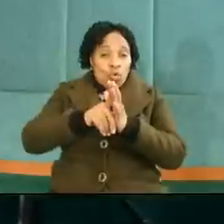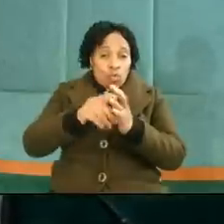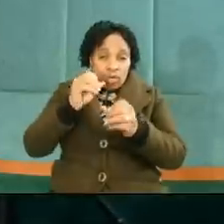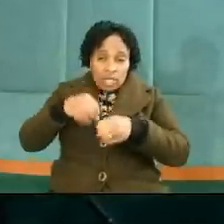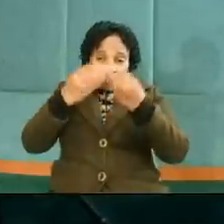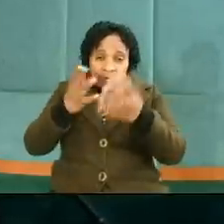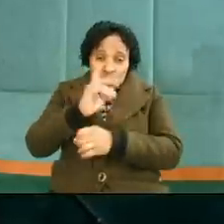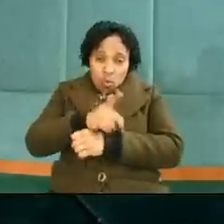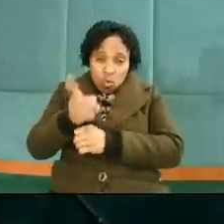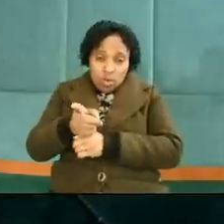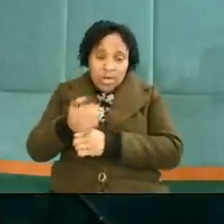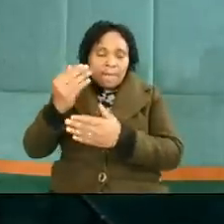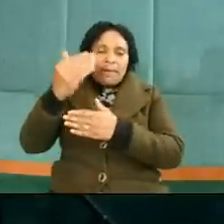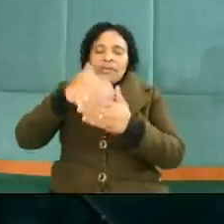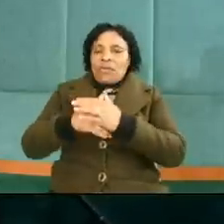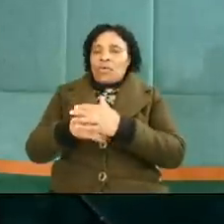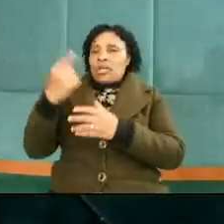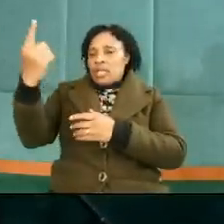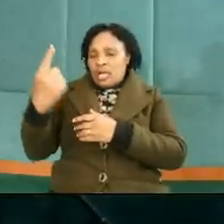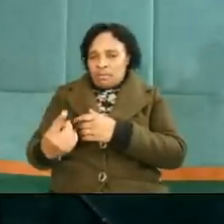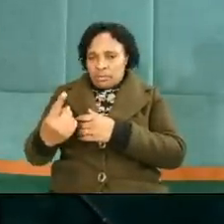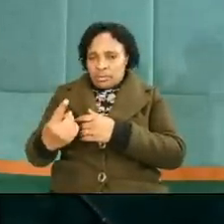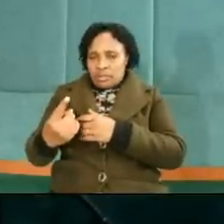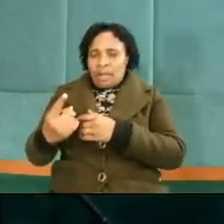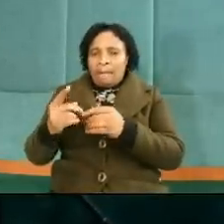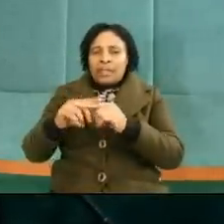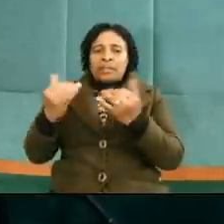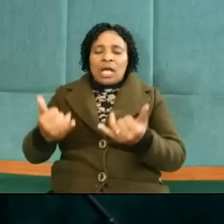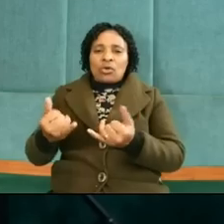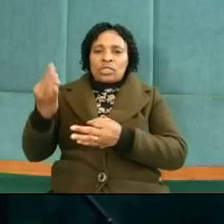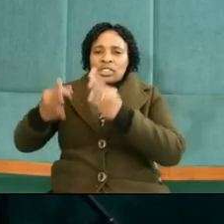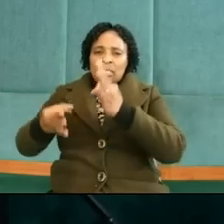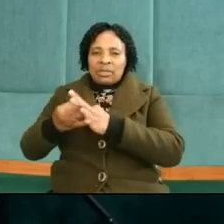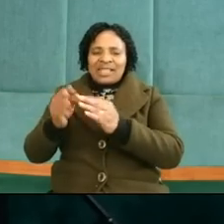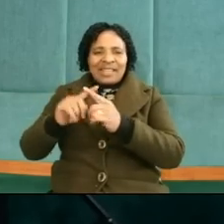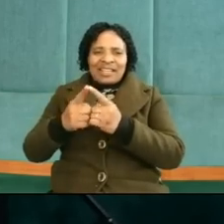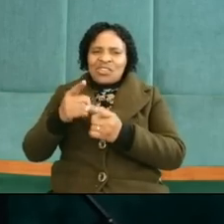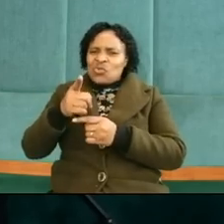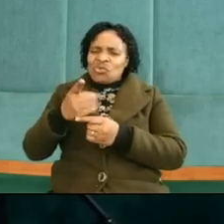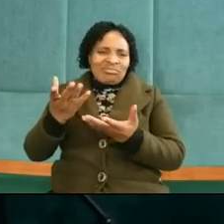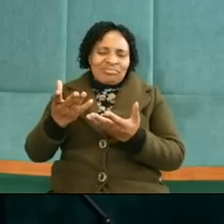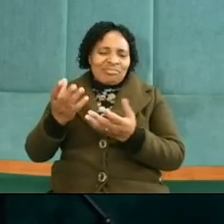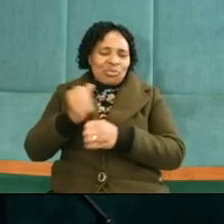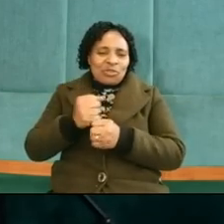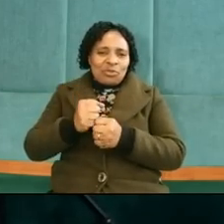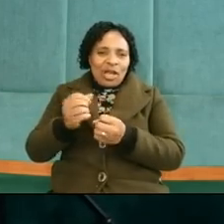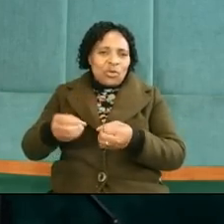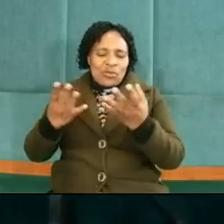warning before judgment. Oh, and if still don't convince, I can give you another